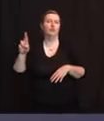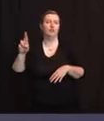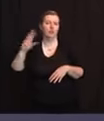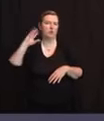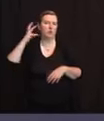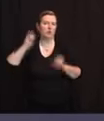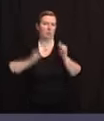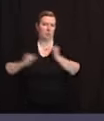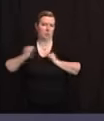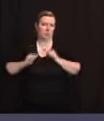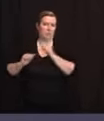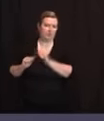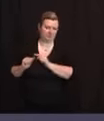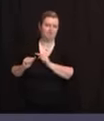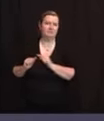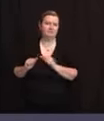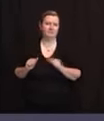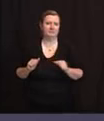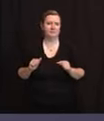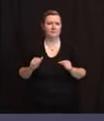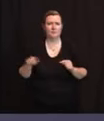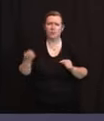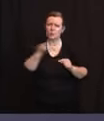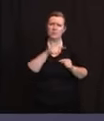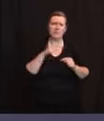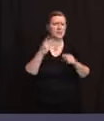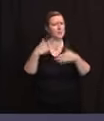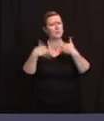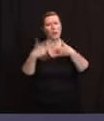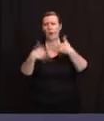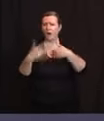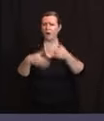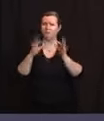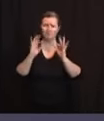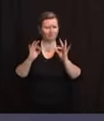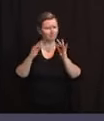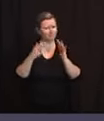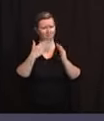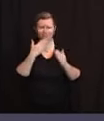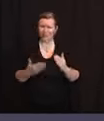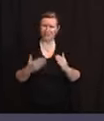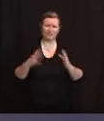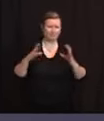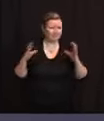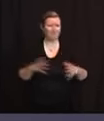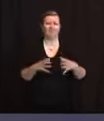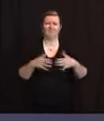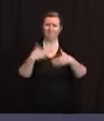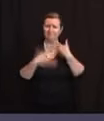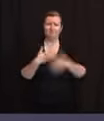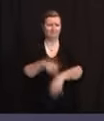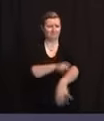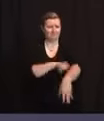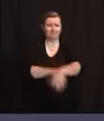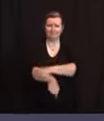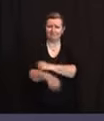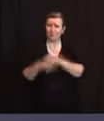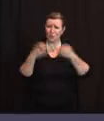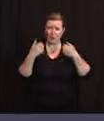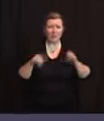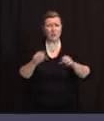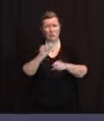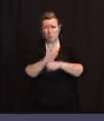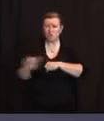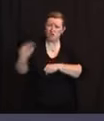And again, to everybody, please keep doing what you're doing. It's been an extraordinary effort in this state, up and